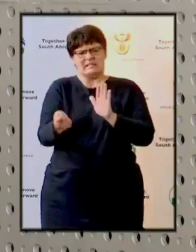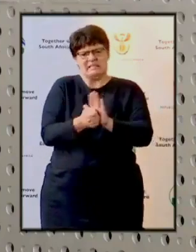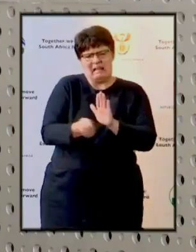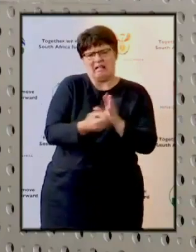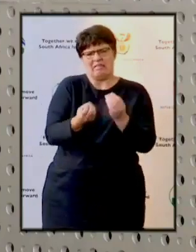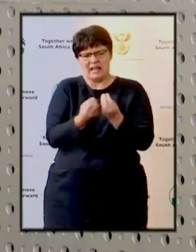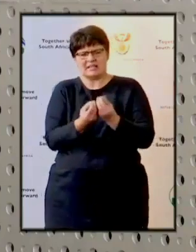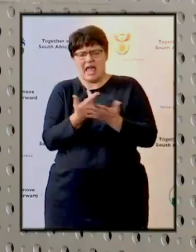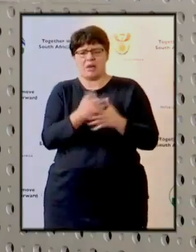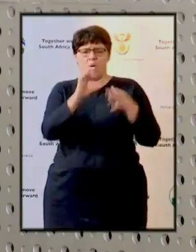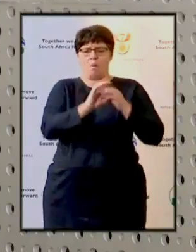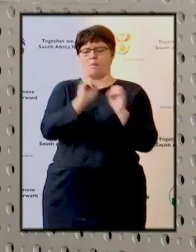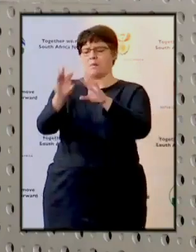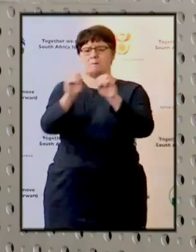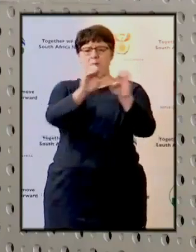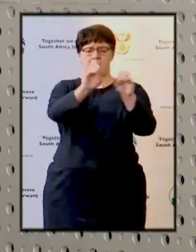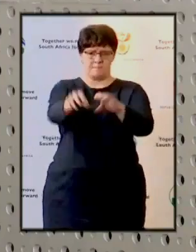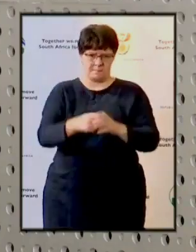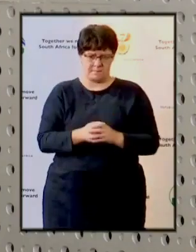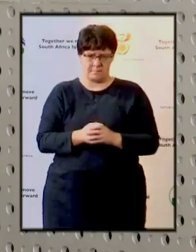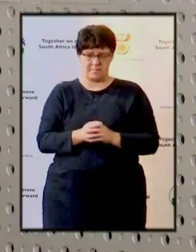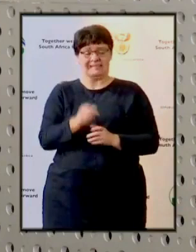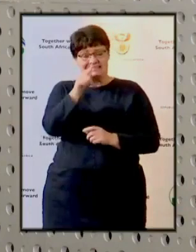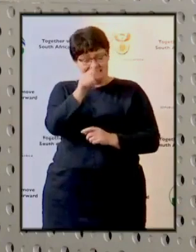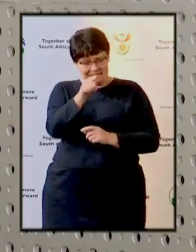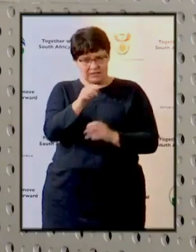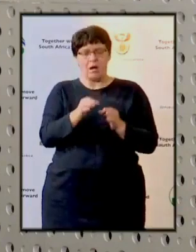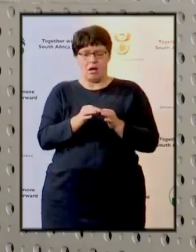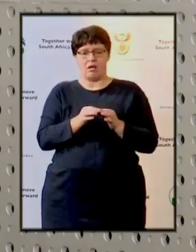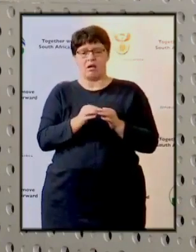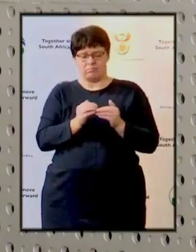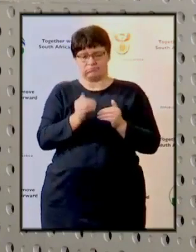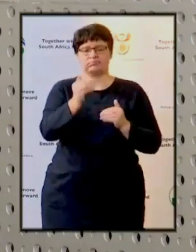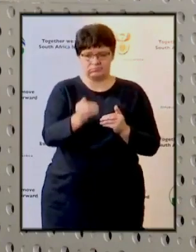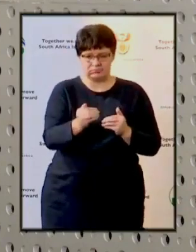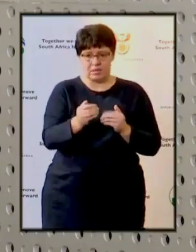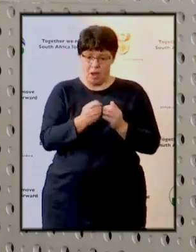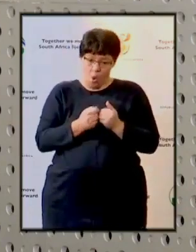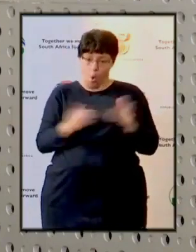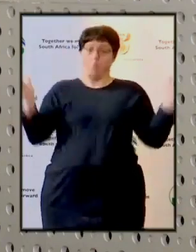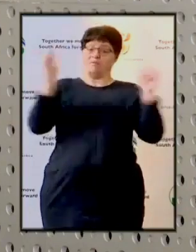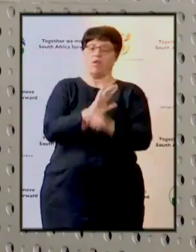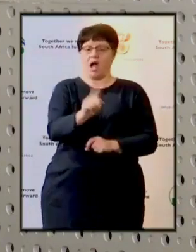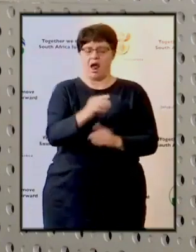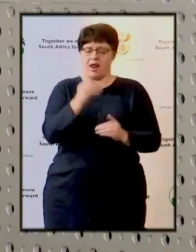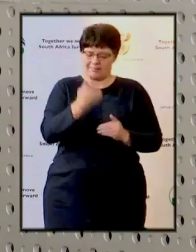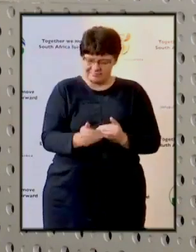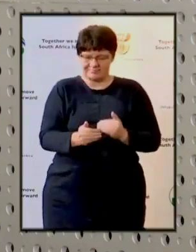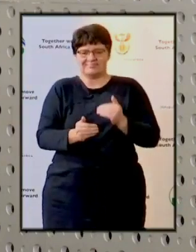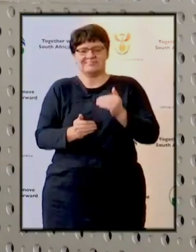and home deliveries. E-commerce will be expanded incrementally. As an immediate